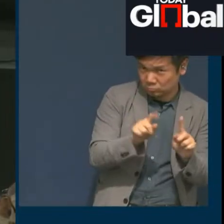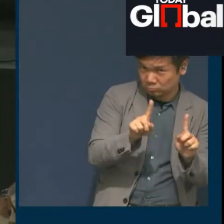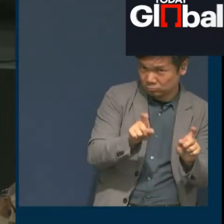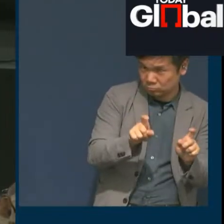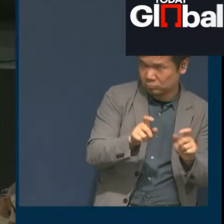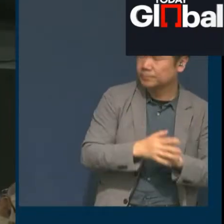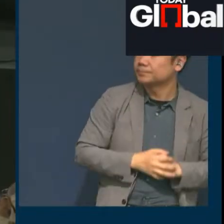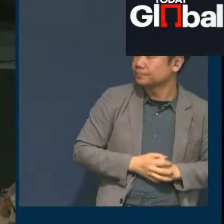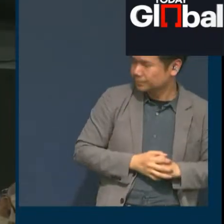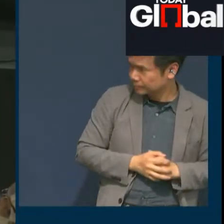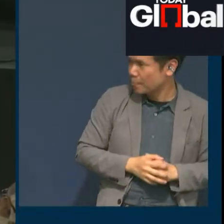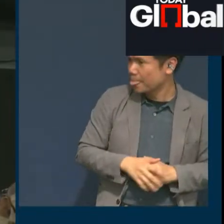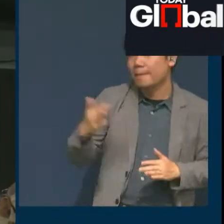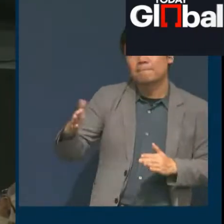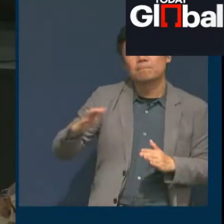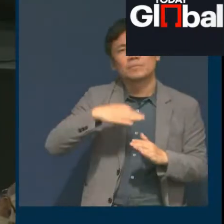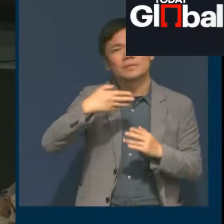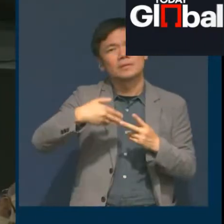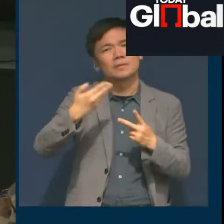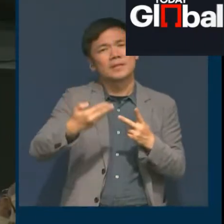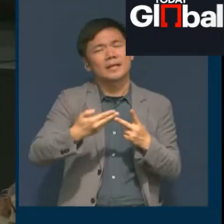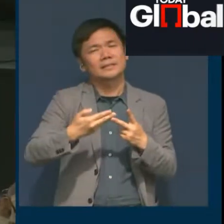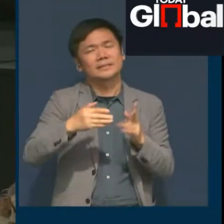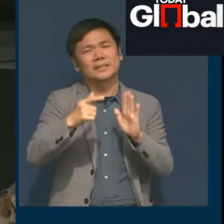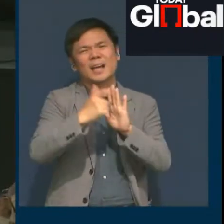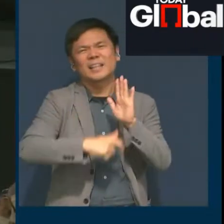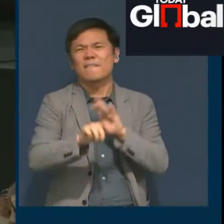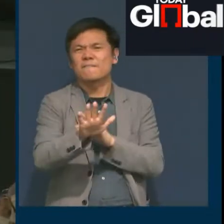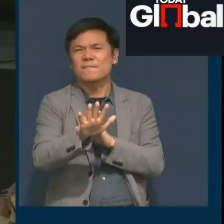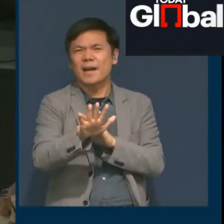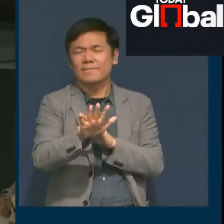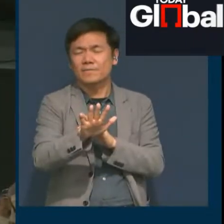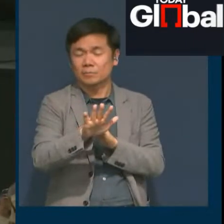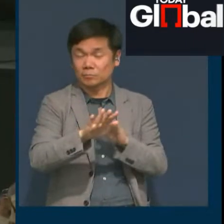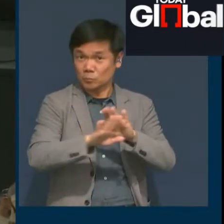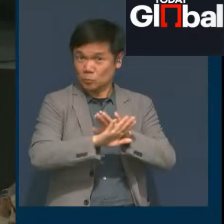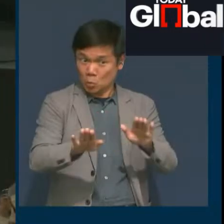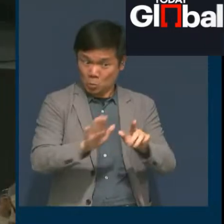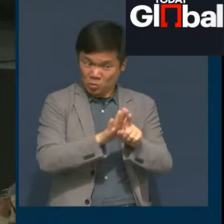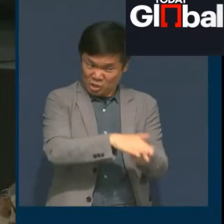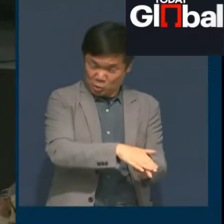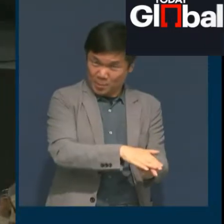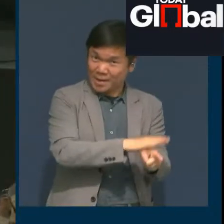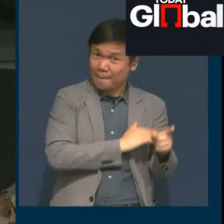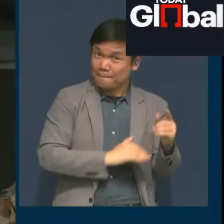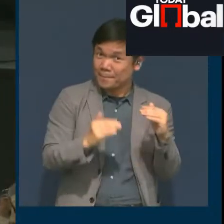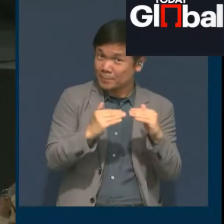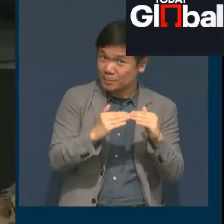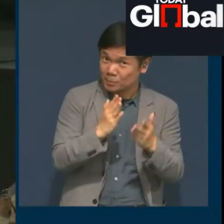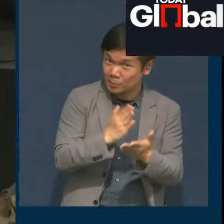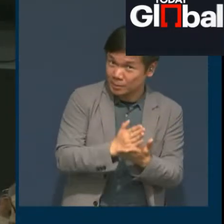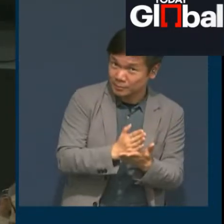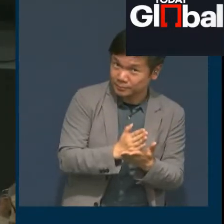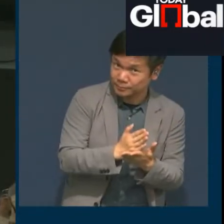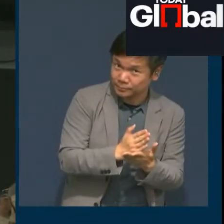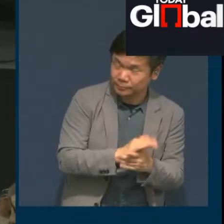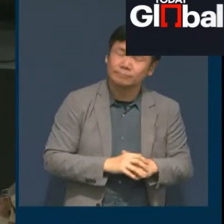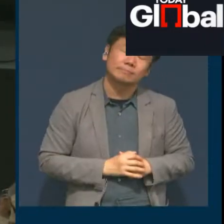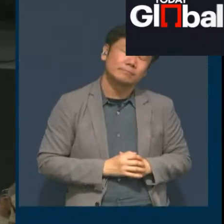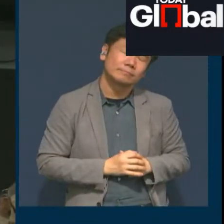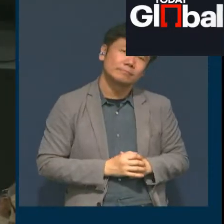following article, Article 5, Equality and Non-Discrimination. You're talking about the principle of equality, and you say that